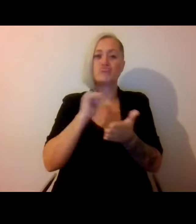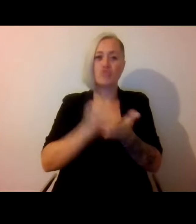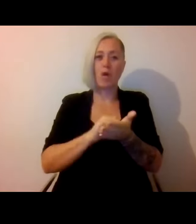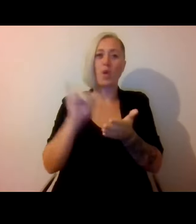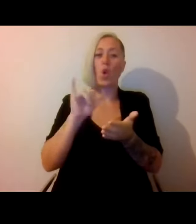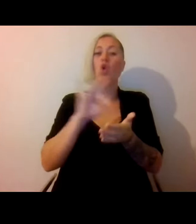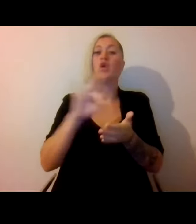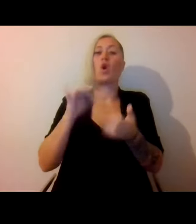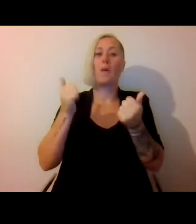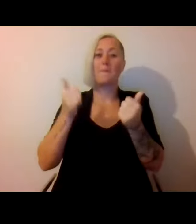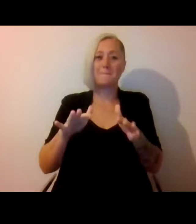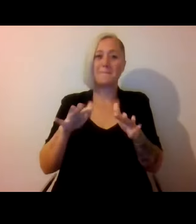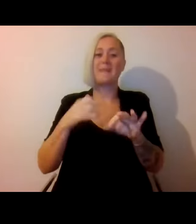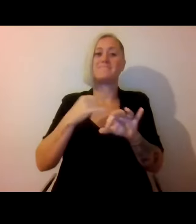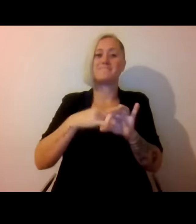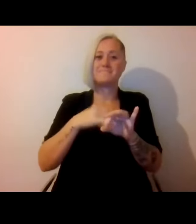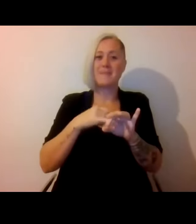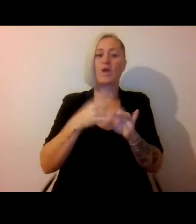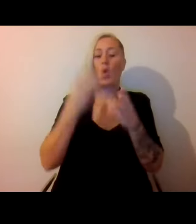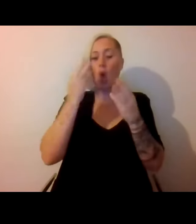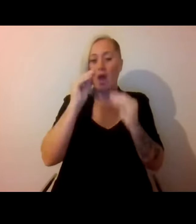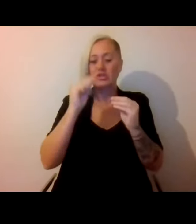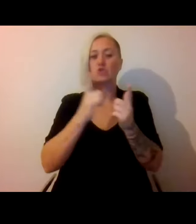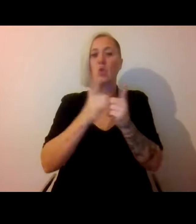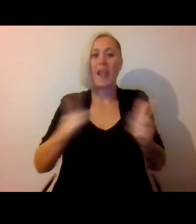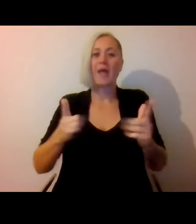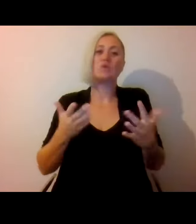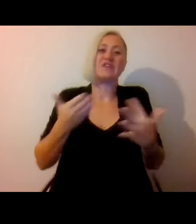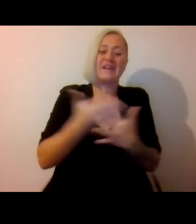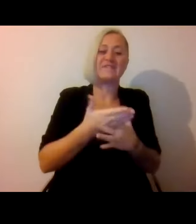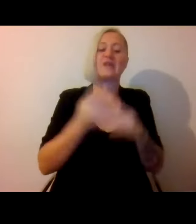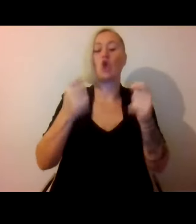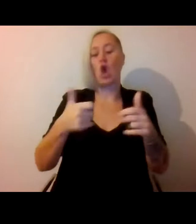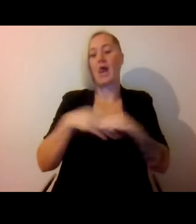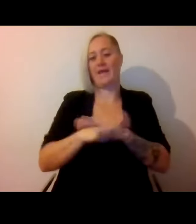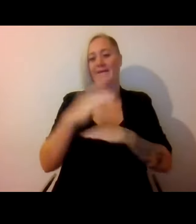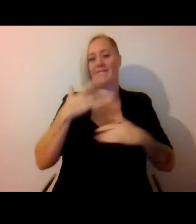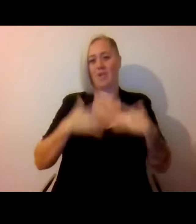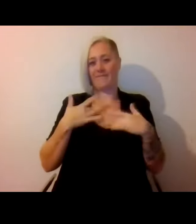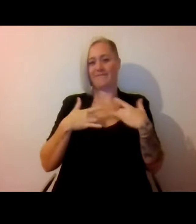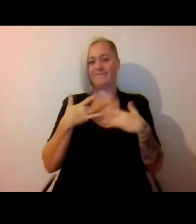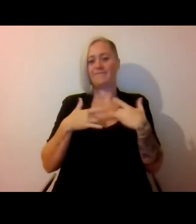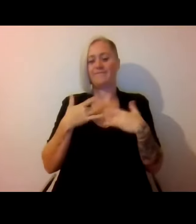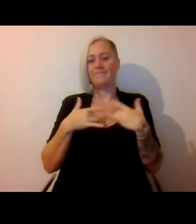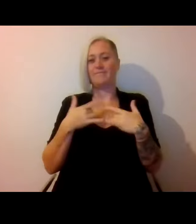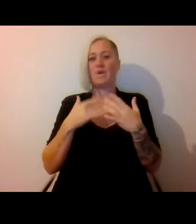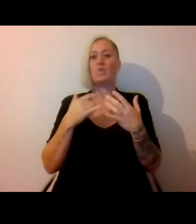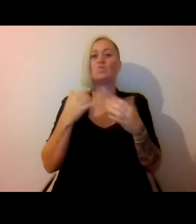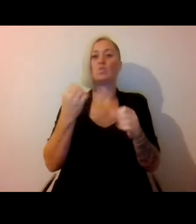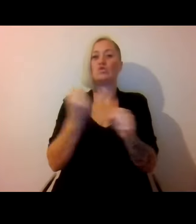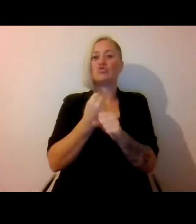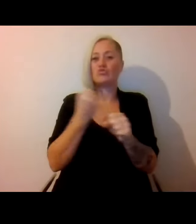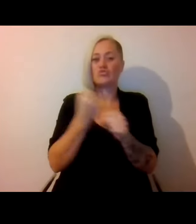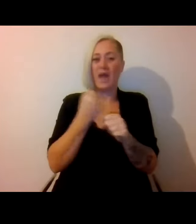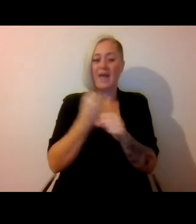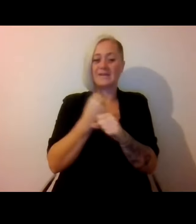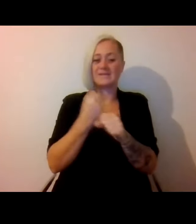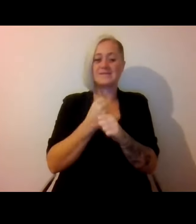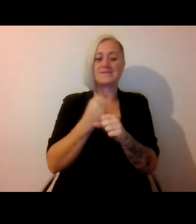medical and educational language interventions early in life, which create risks for subsequent